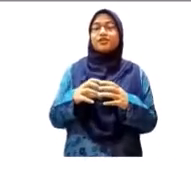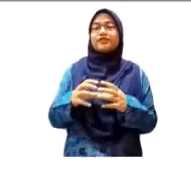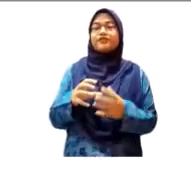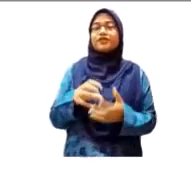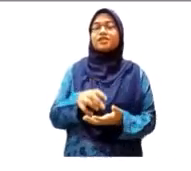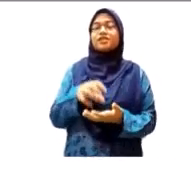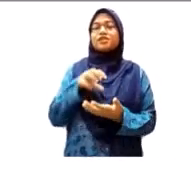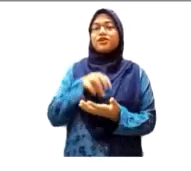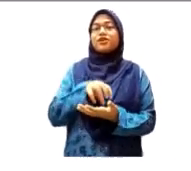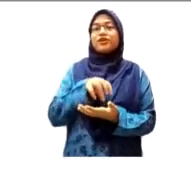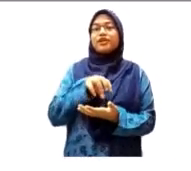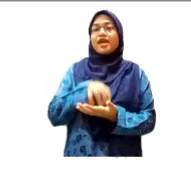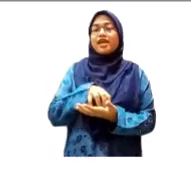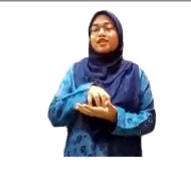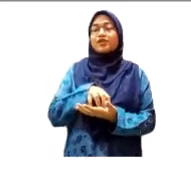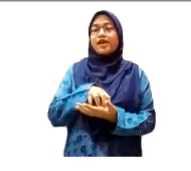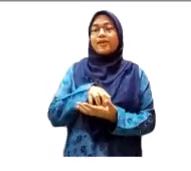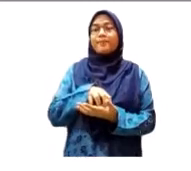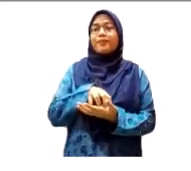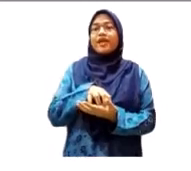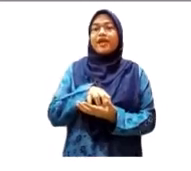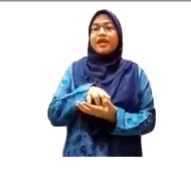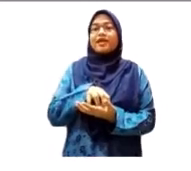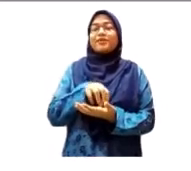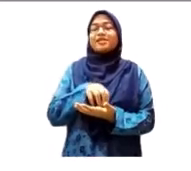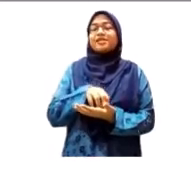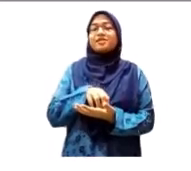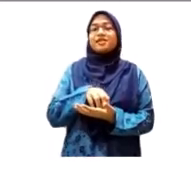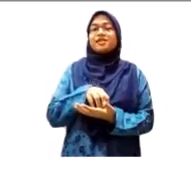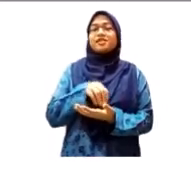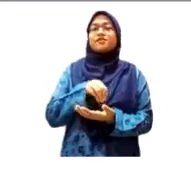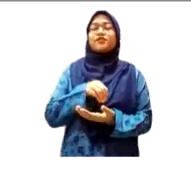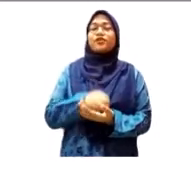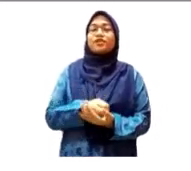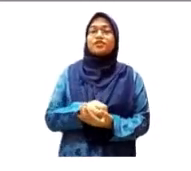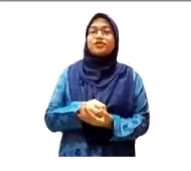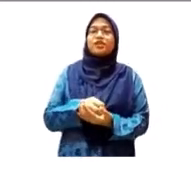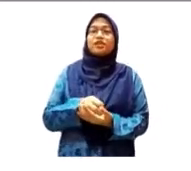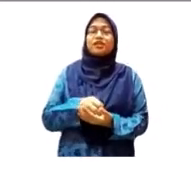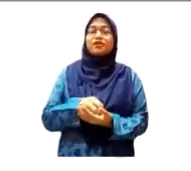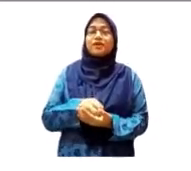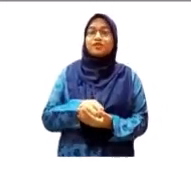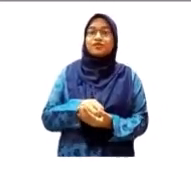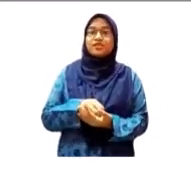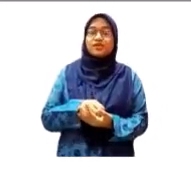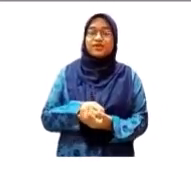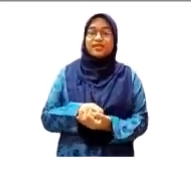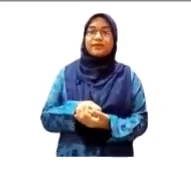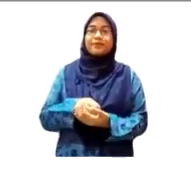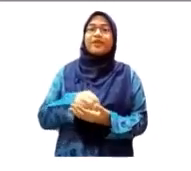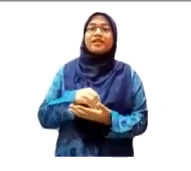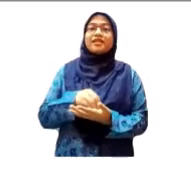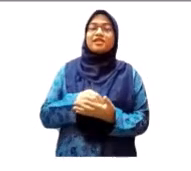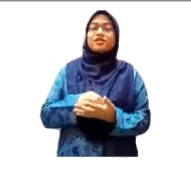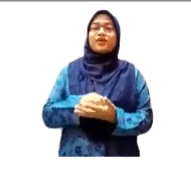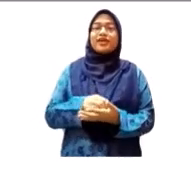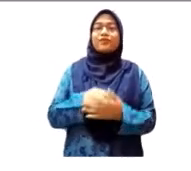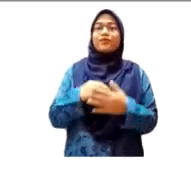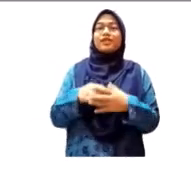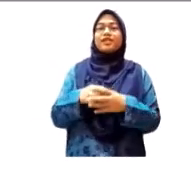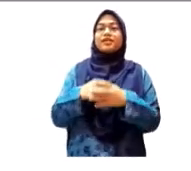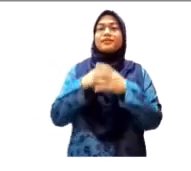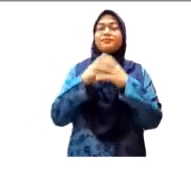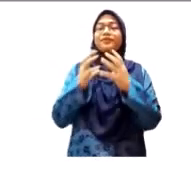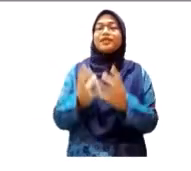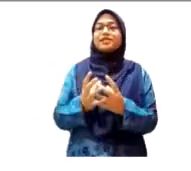research only focuses on NUM, and my sample size is for U3 NUM students only. That is why